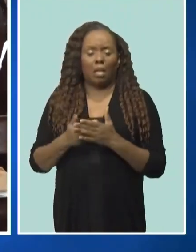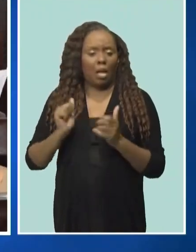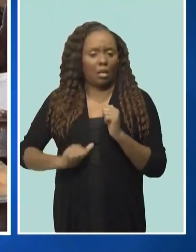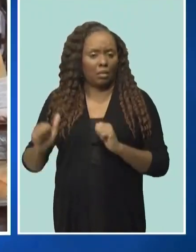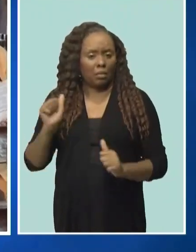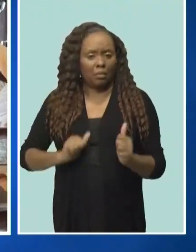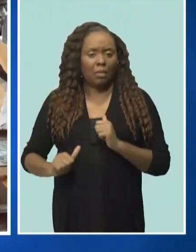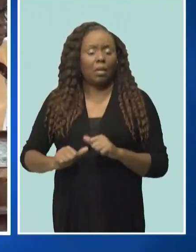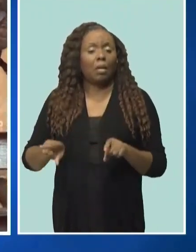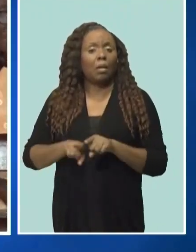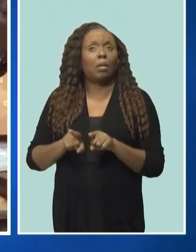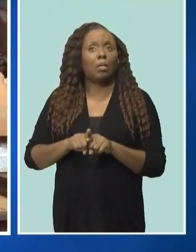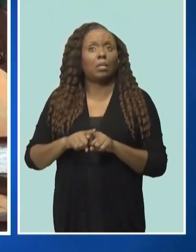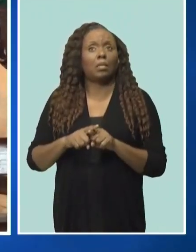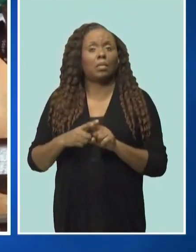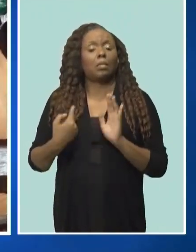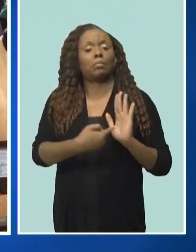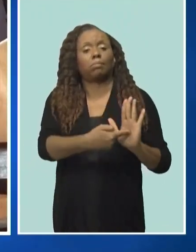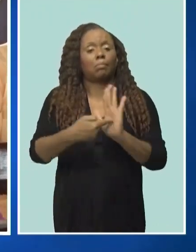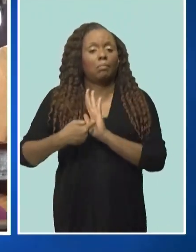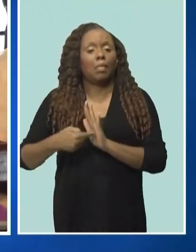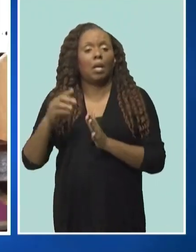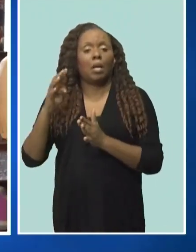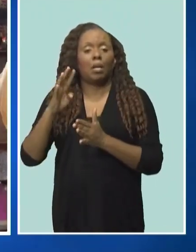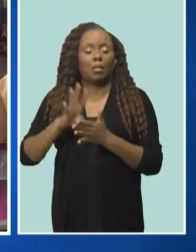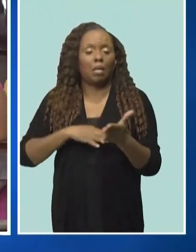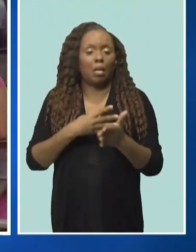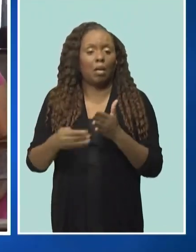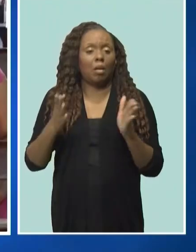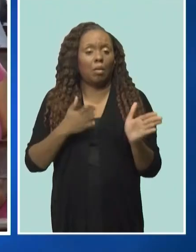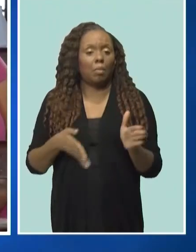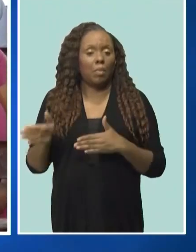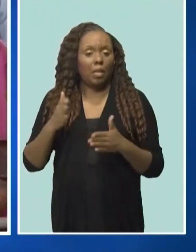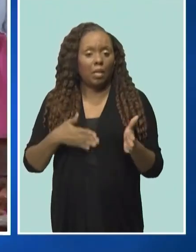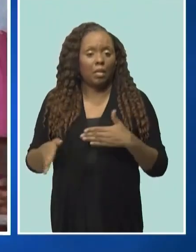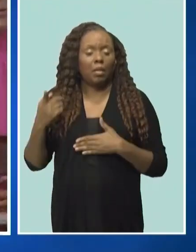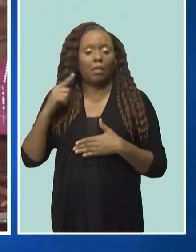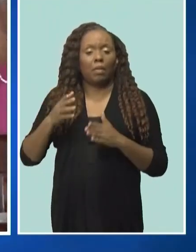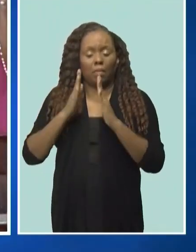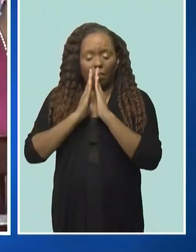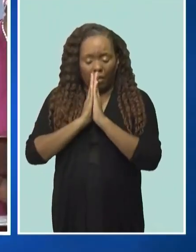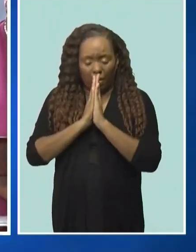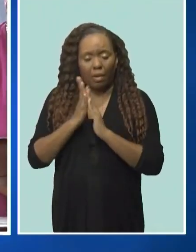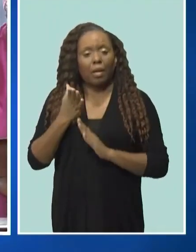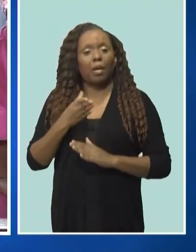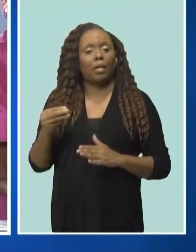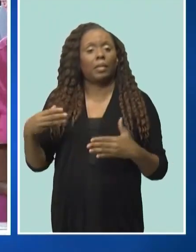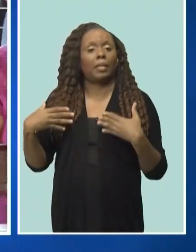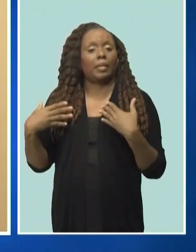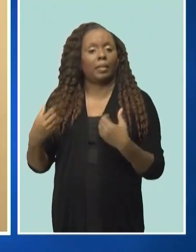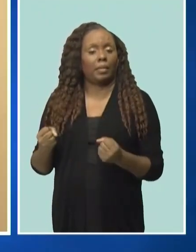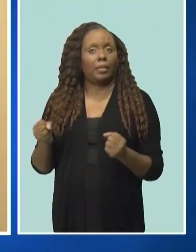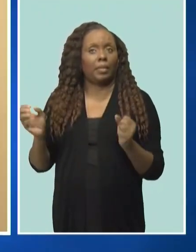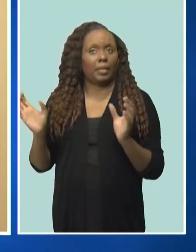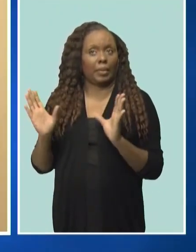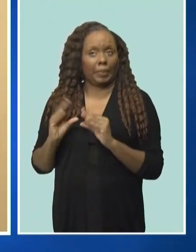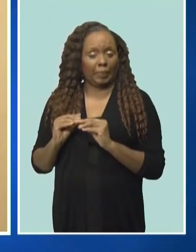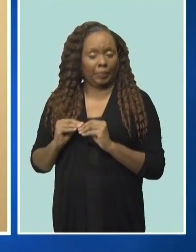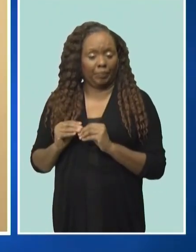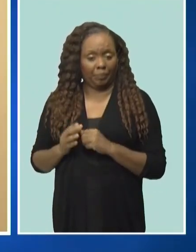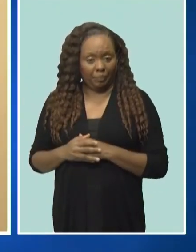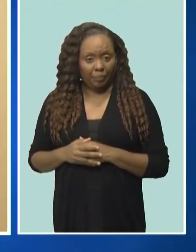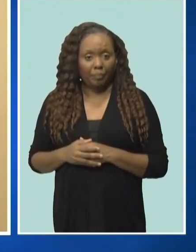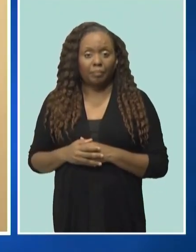church will be introducing soon, which include prayer and healing sessions. In the areas that